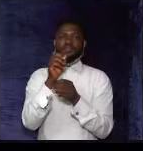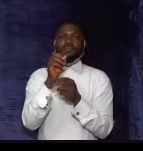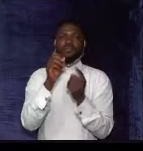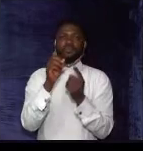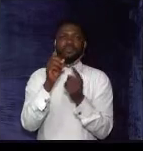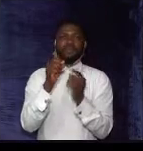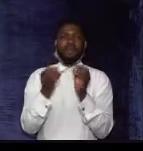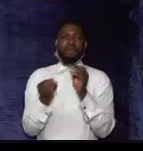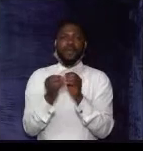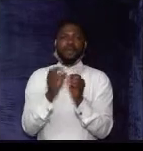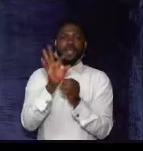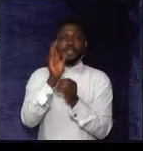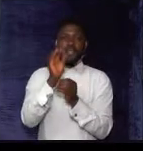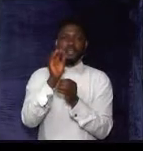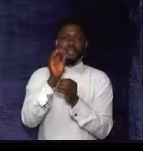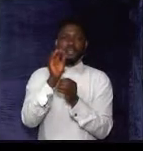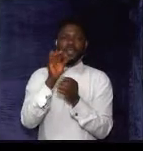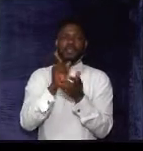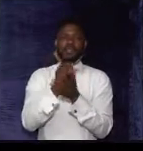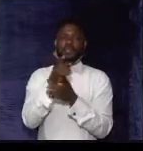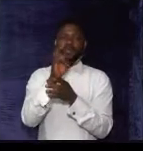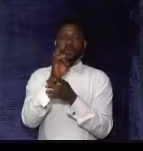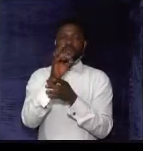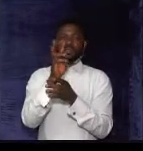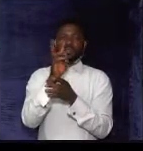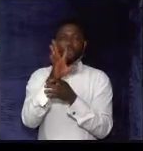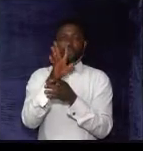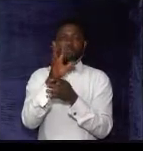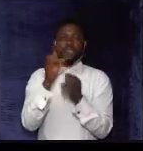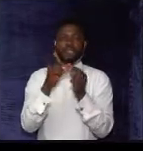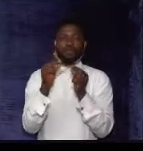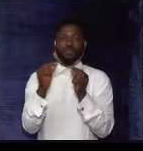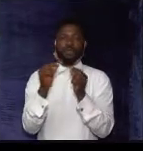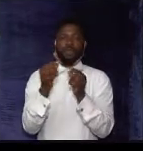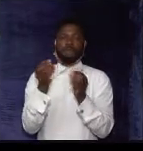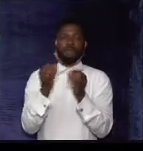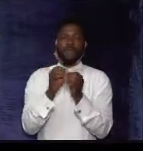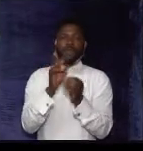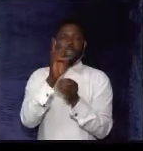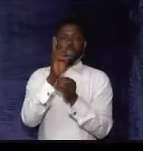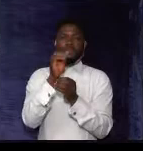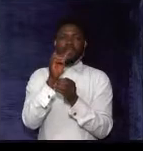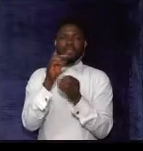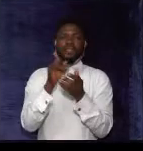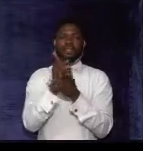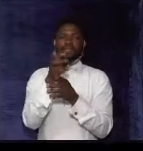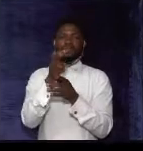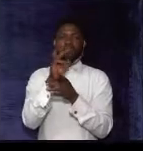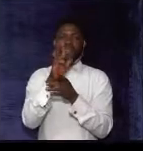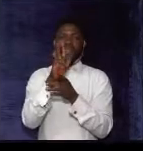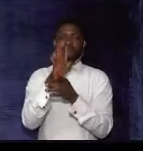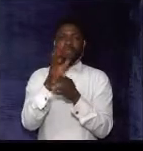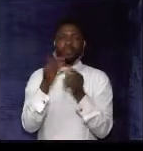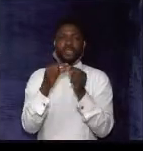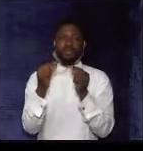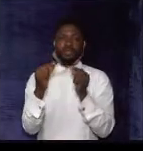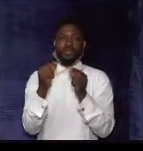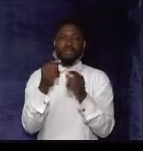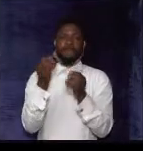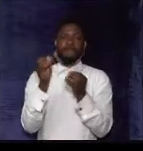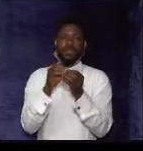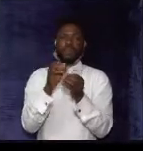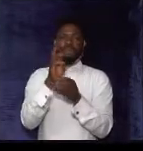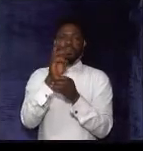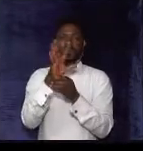that's 75 degrees. Plus 90, that is 165 degrees. Plus 70, that's